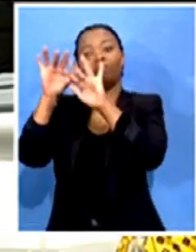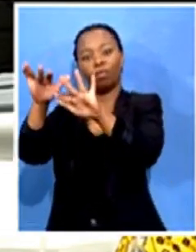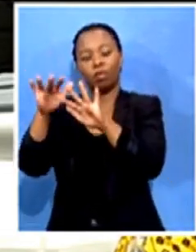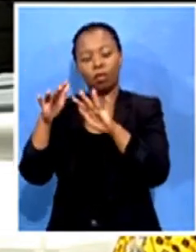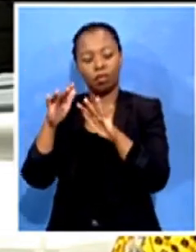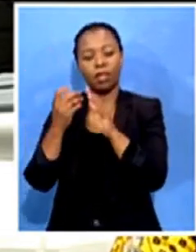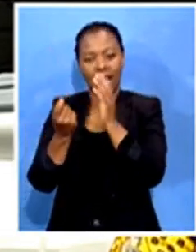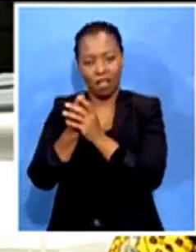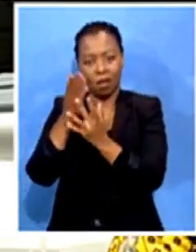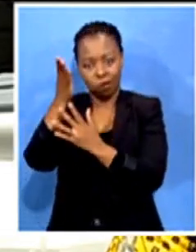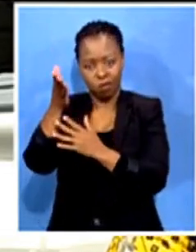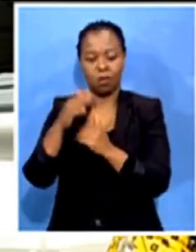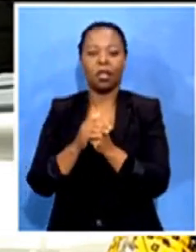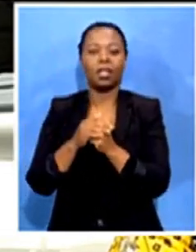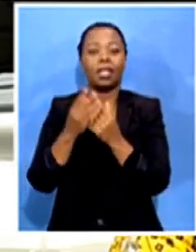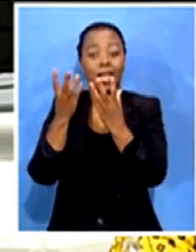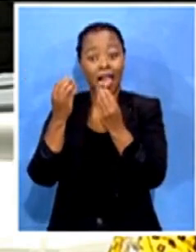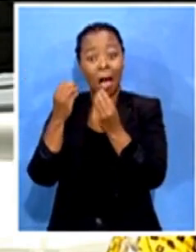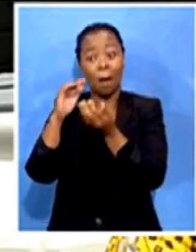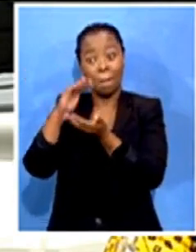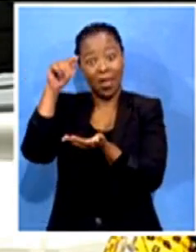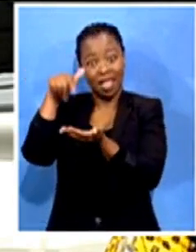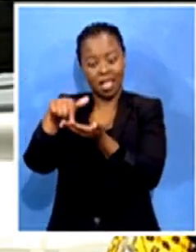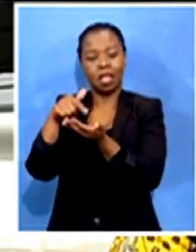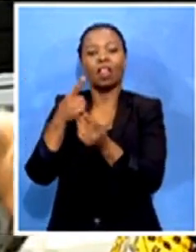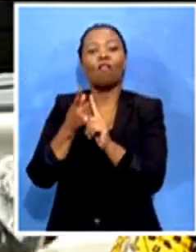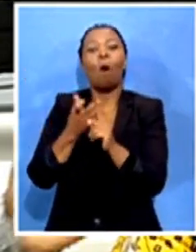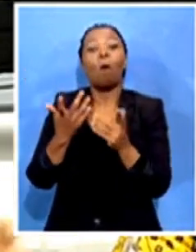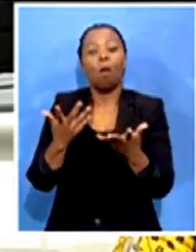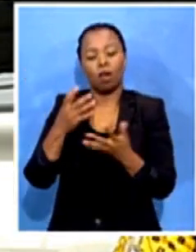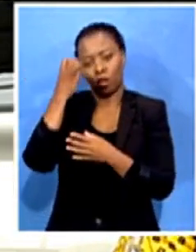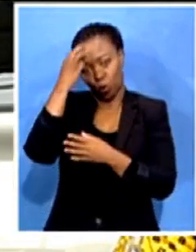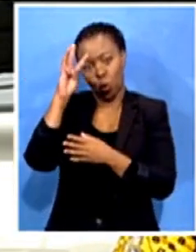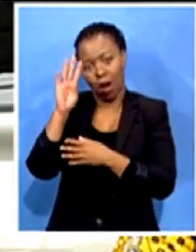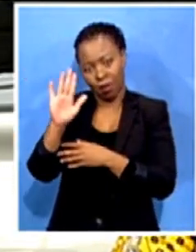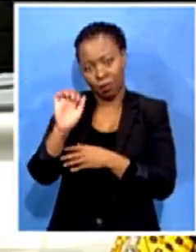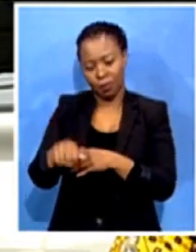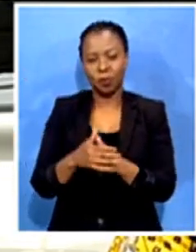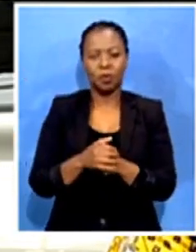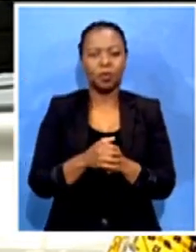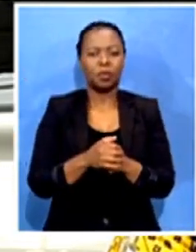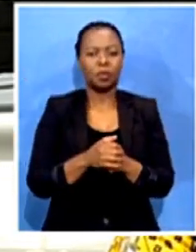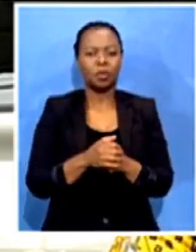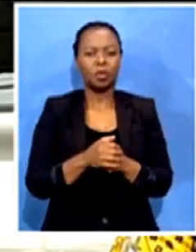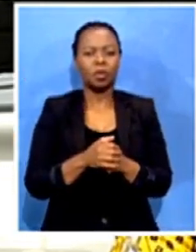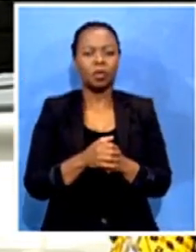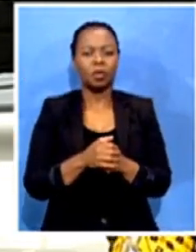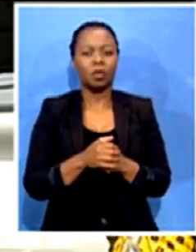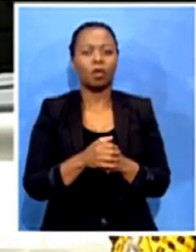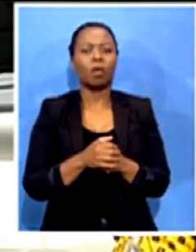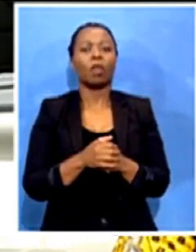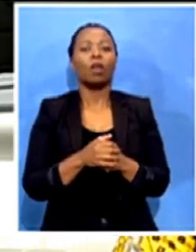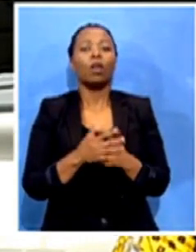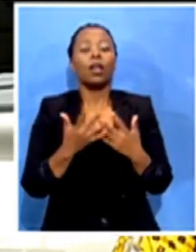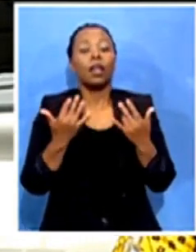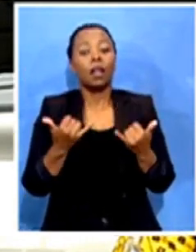came from Tshwane. We also want to say just in the last 7 days, the admissions,